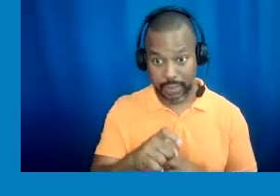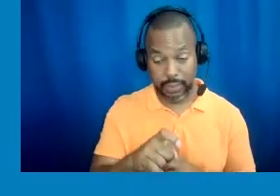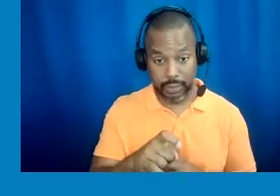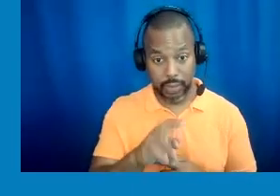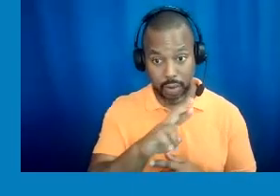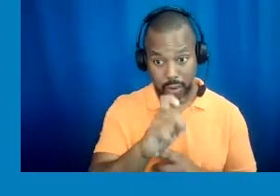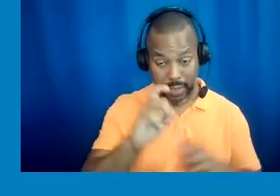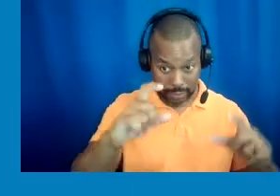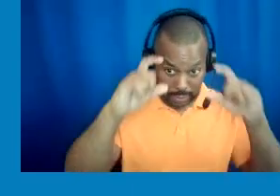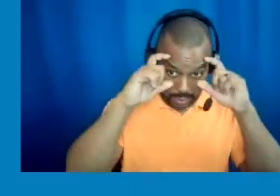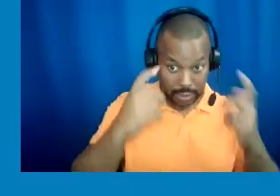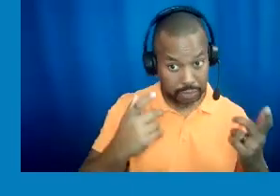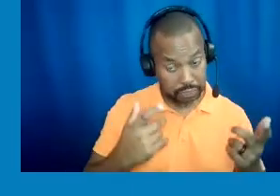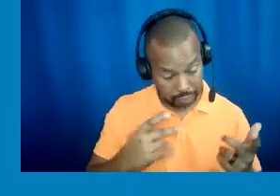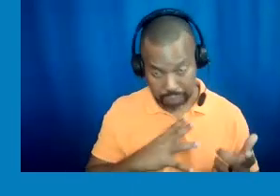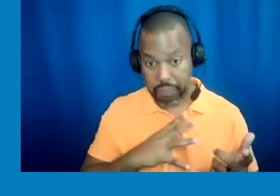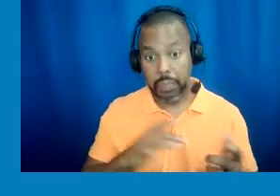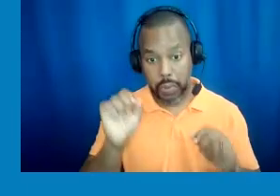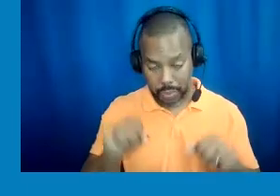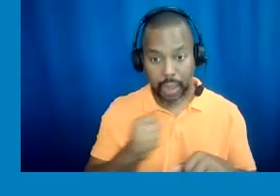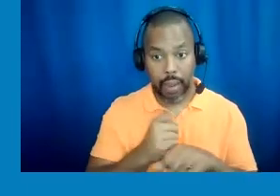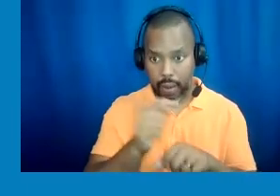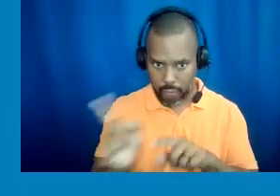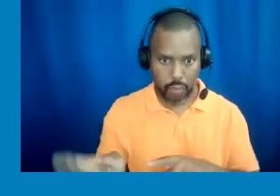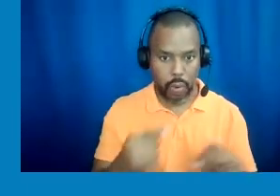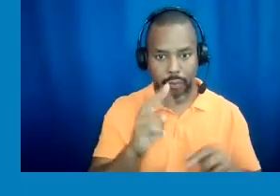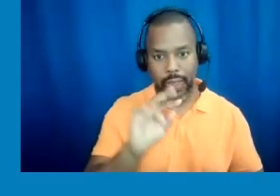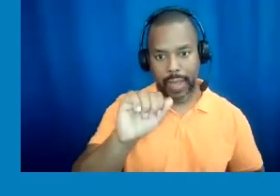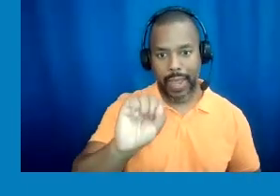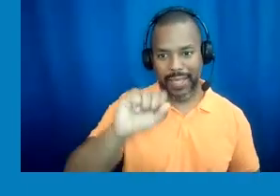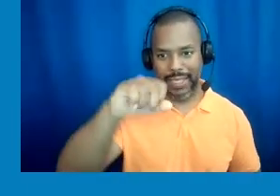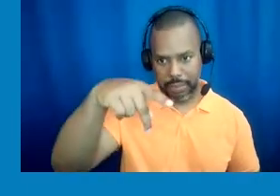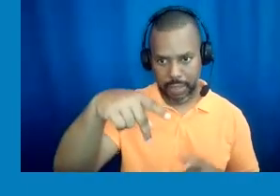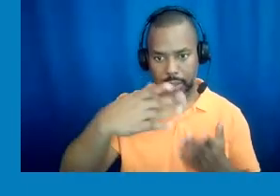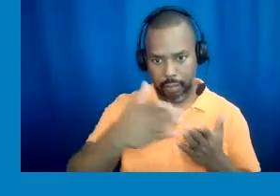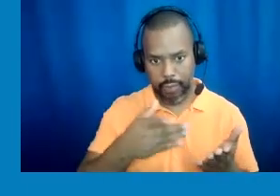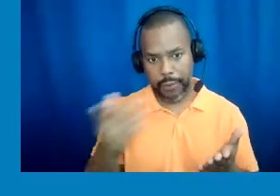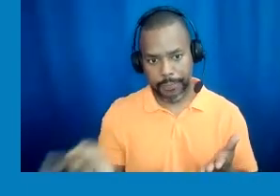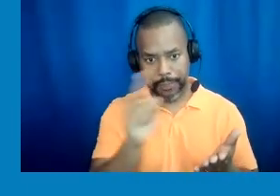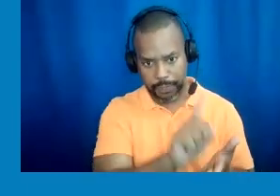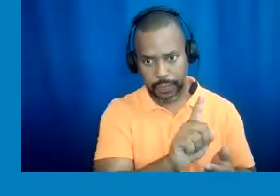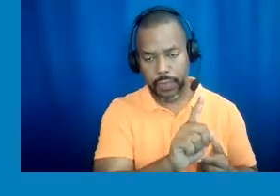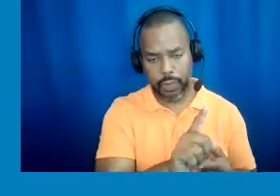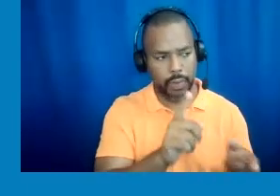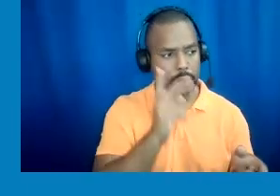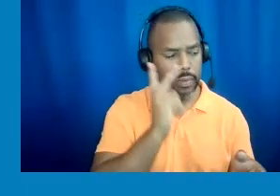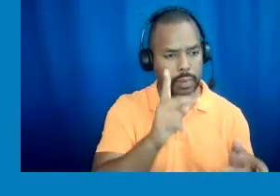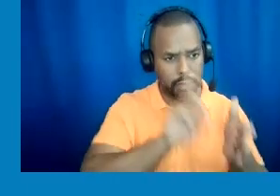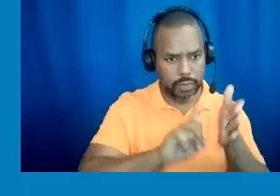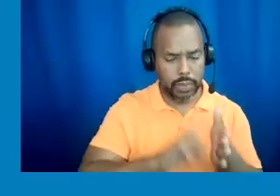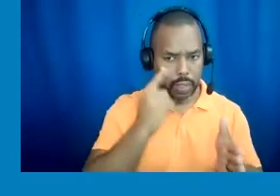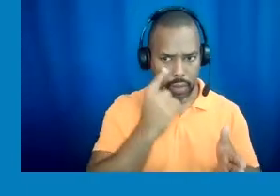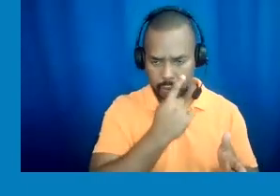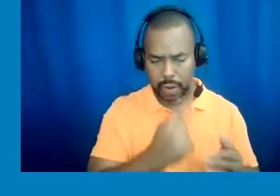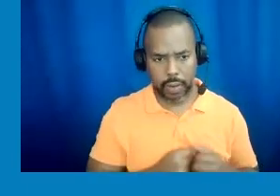can actually go and get your annual eye exam with the VSP provider, and then they're going to indicate, hey, you have perfect vision, you don't need prescription